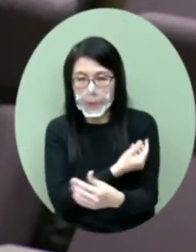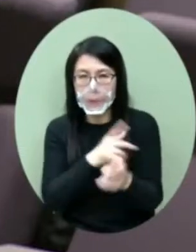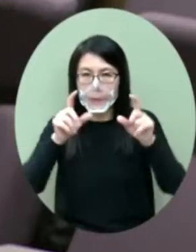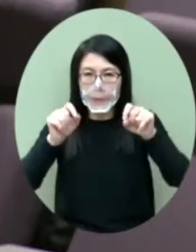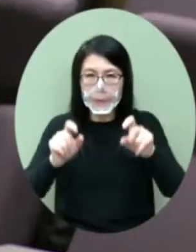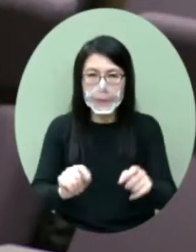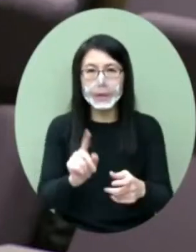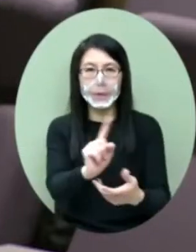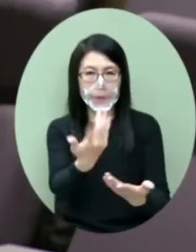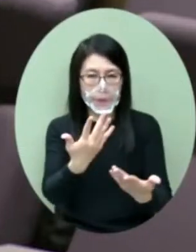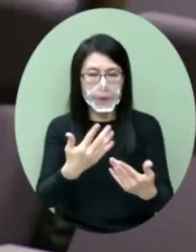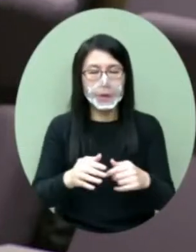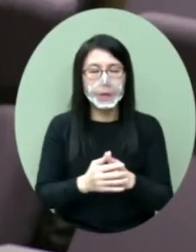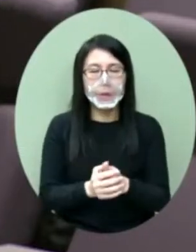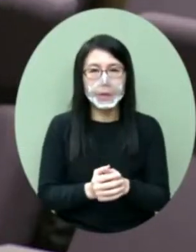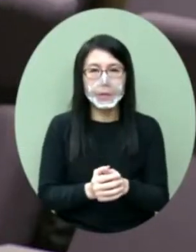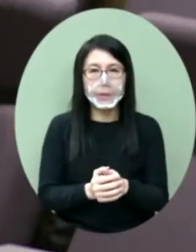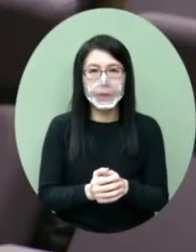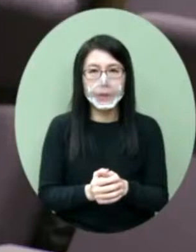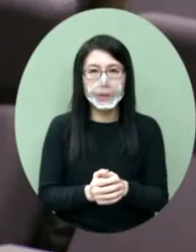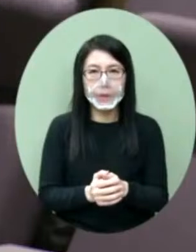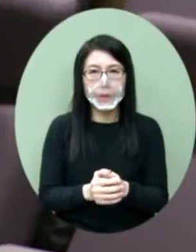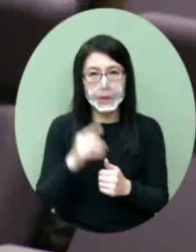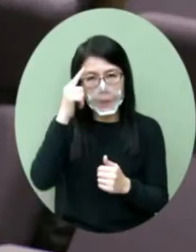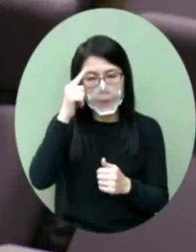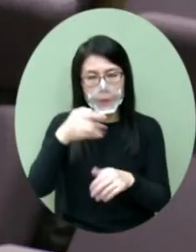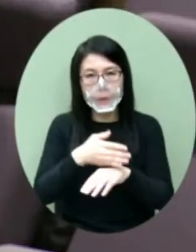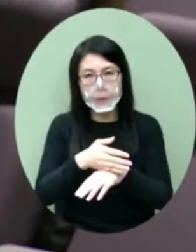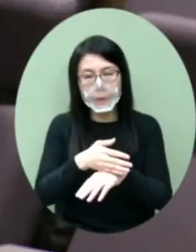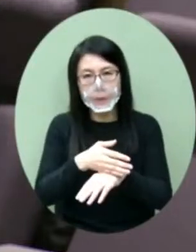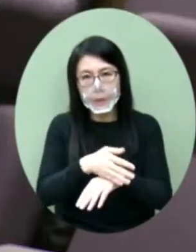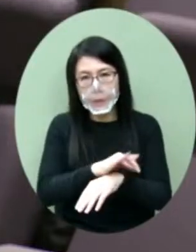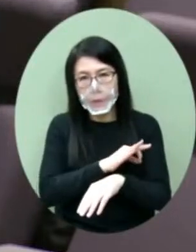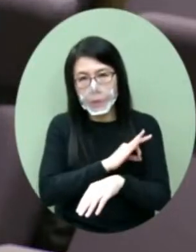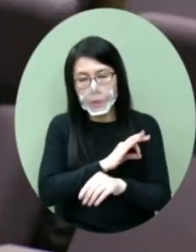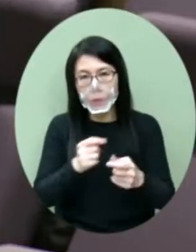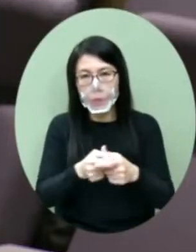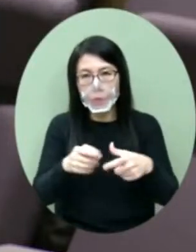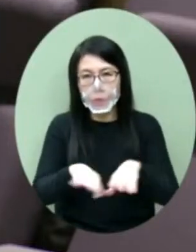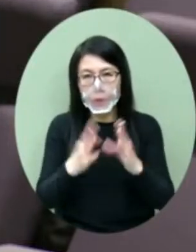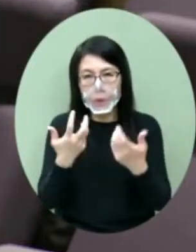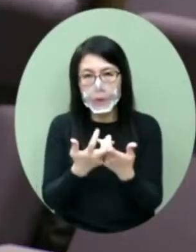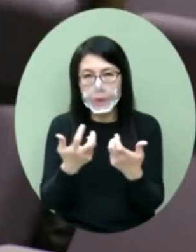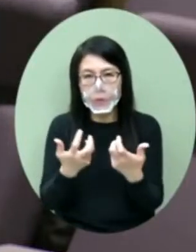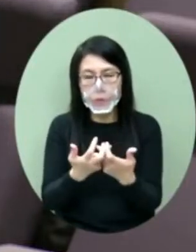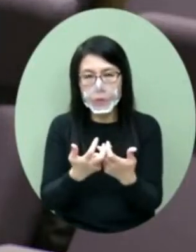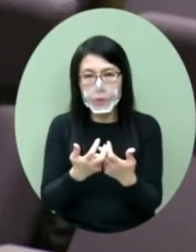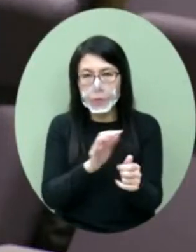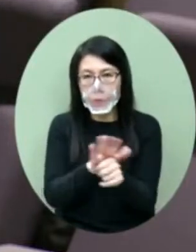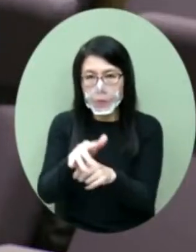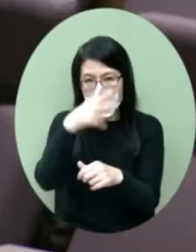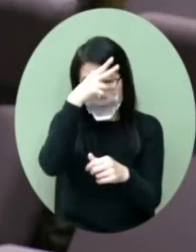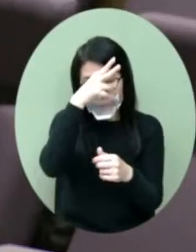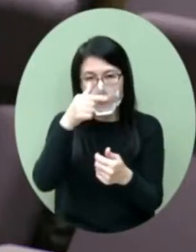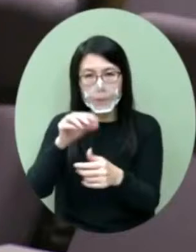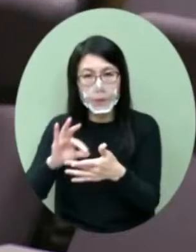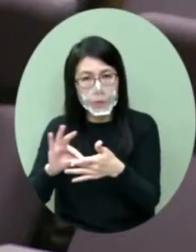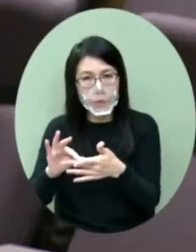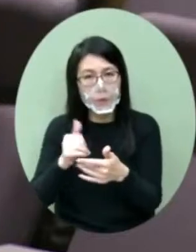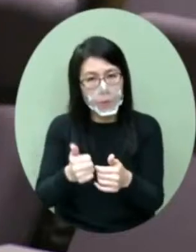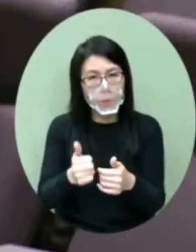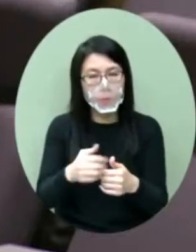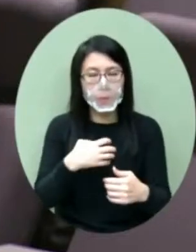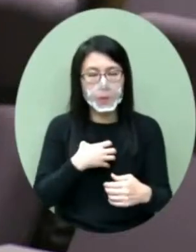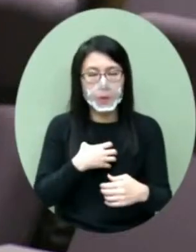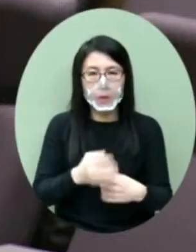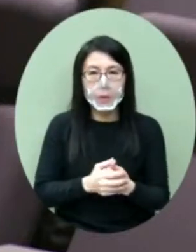members disagreed with the vaccination and why. Well, by disclosing such figures, it